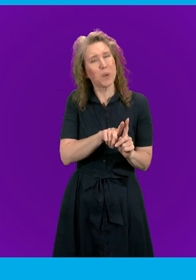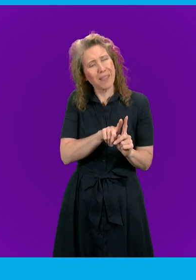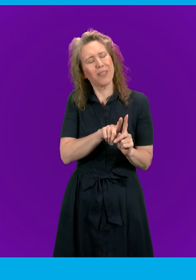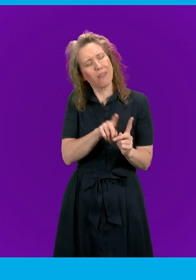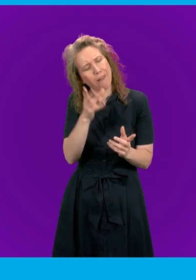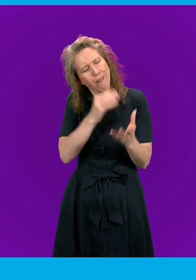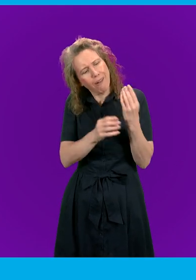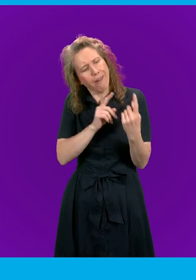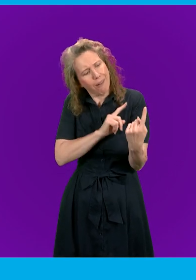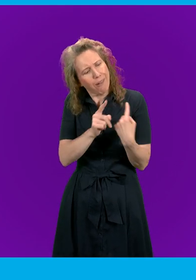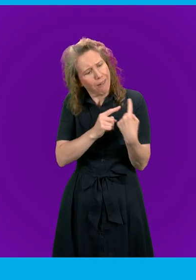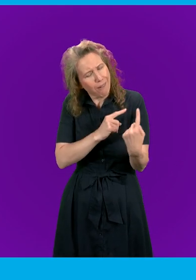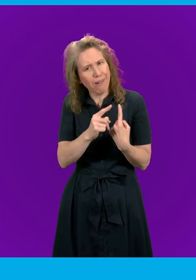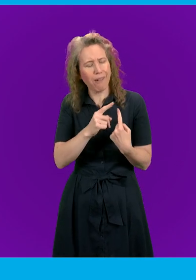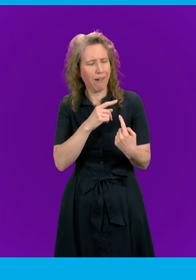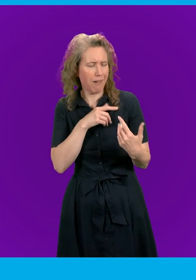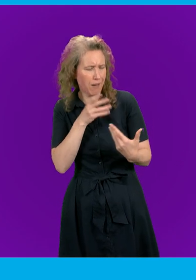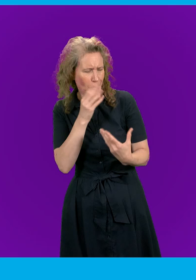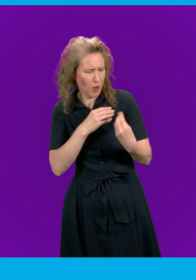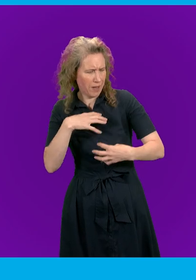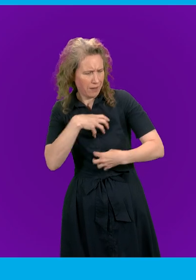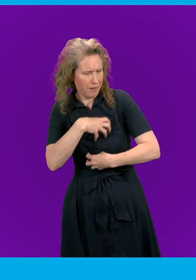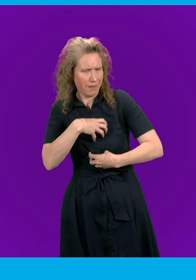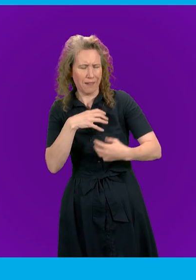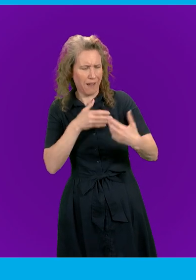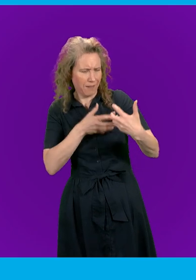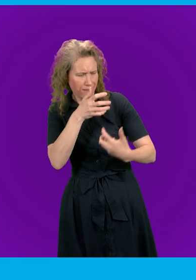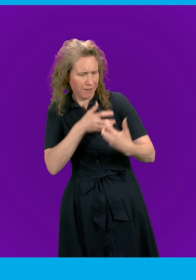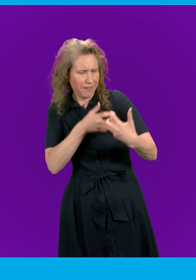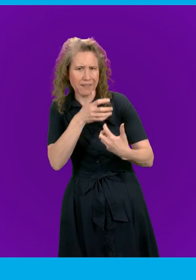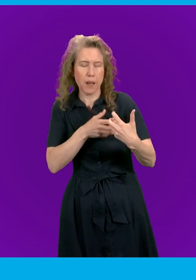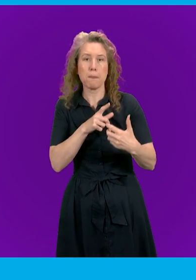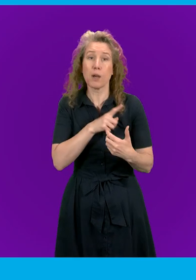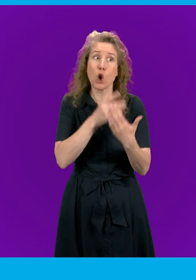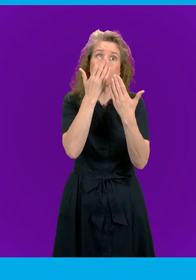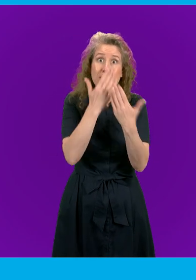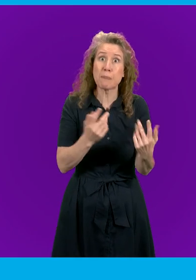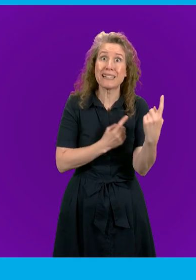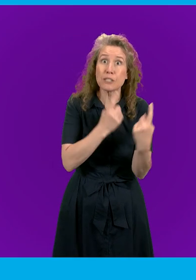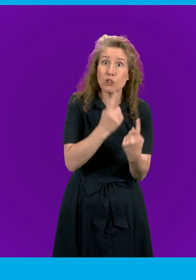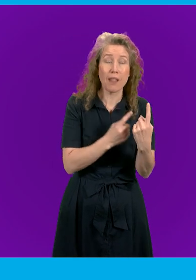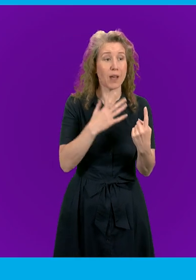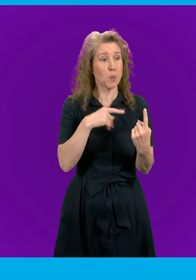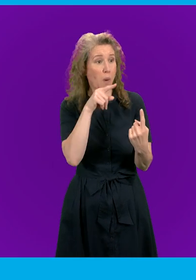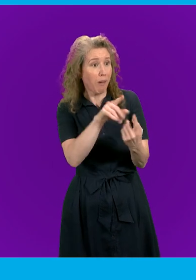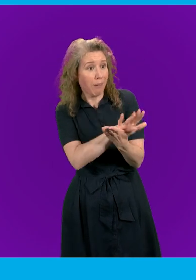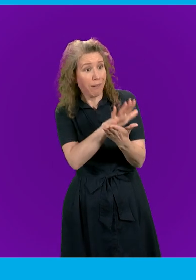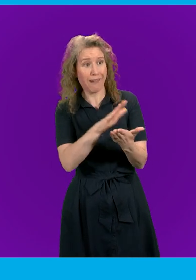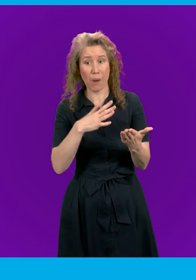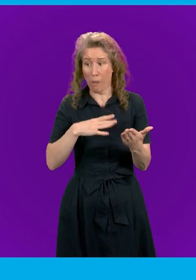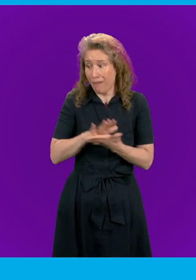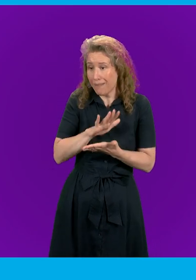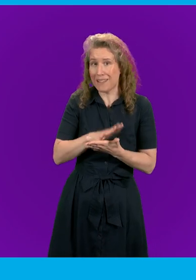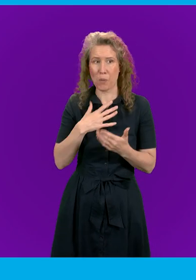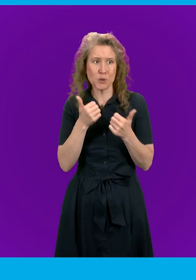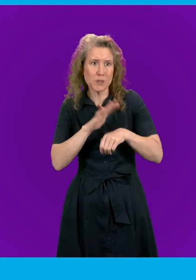and behaving with each other because you love you, because you're respecting them and you're wanting to have an, you know, good time